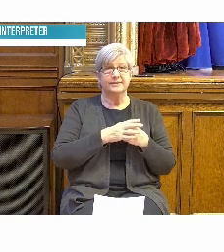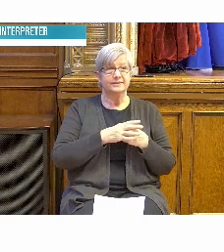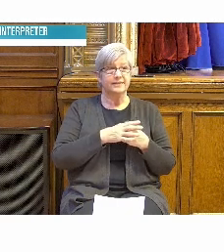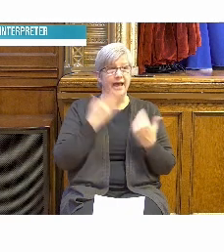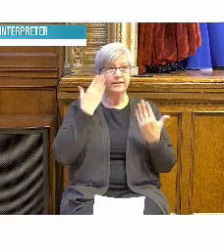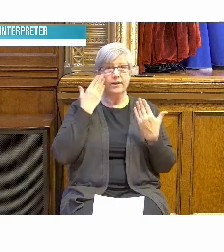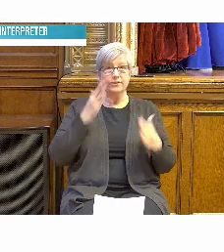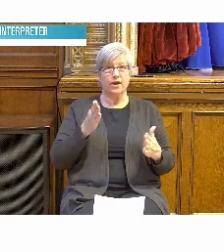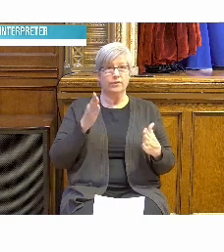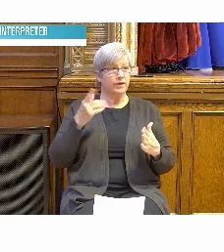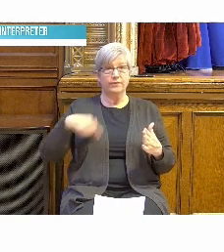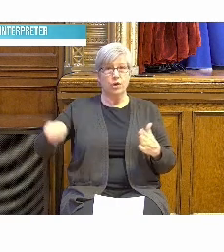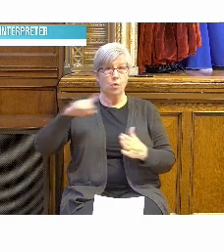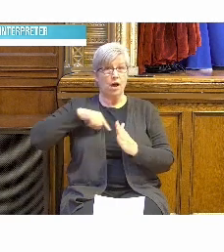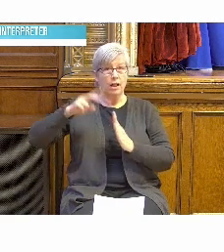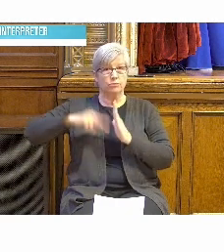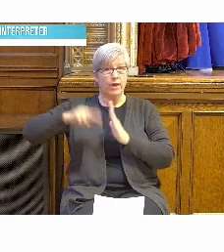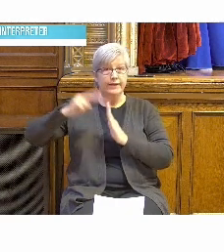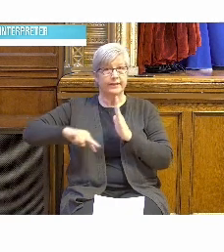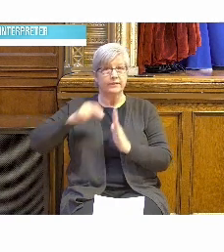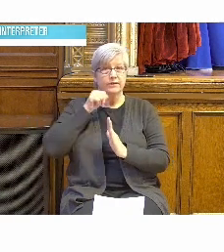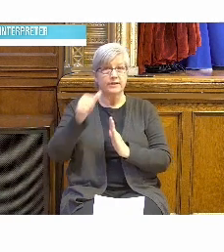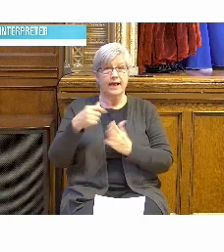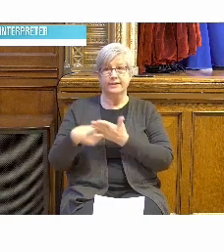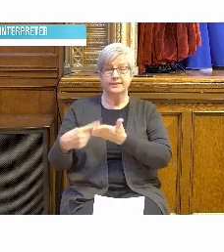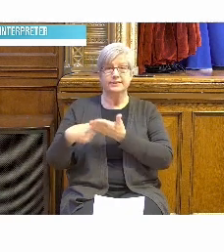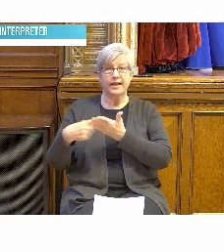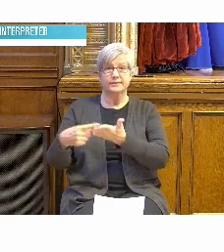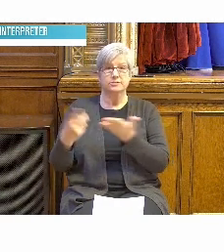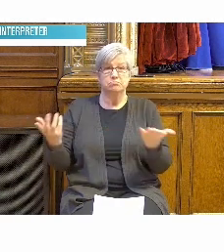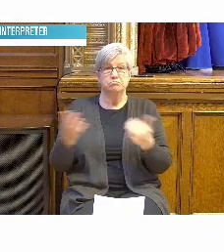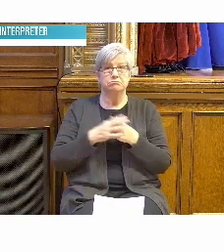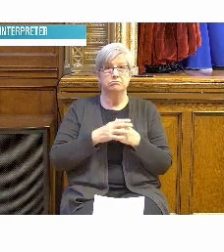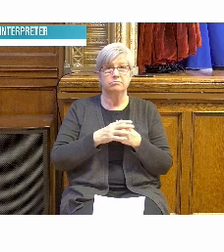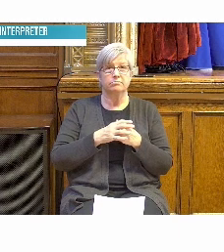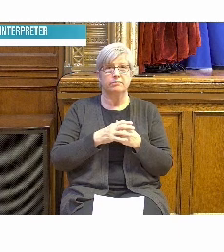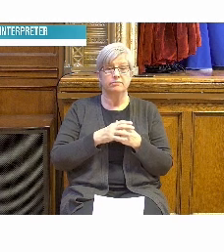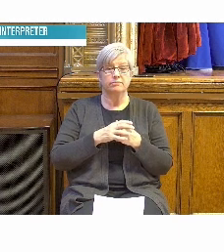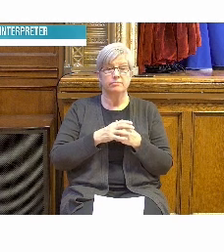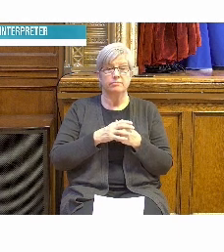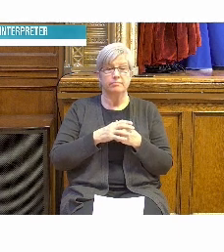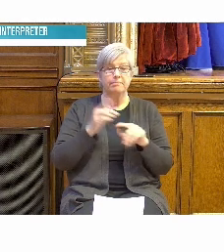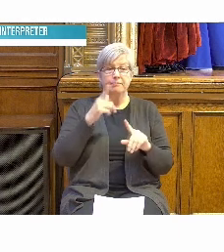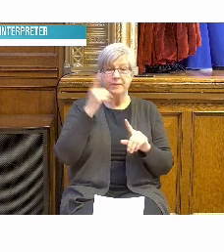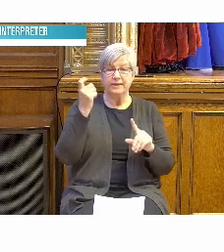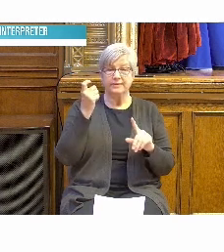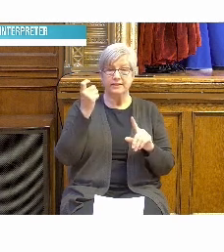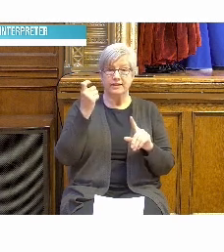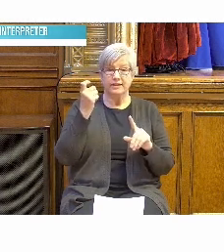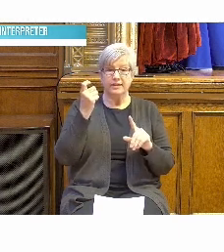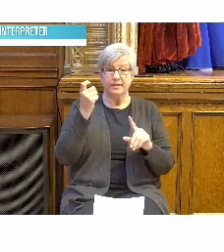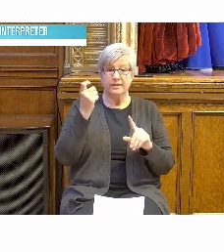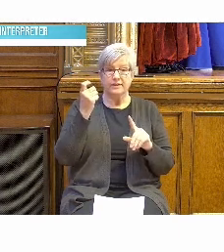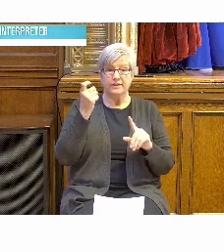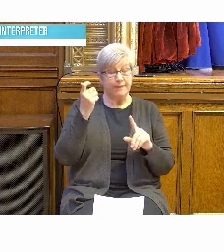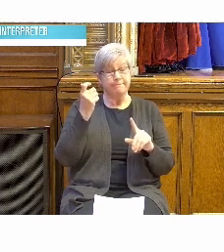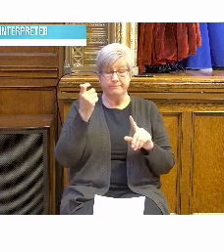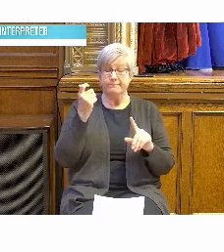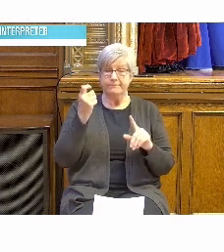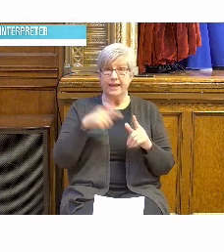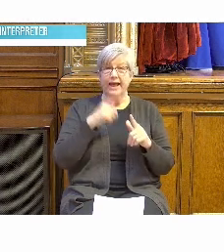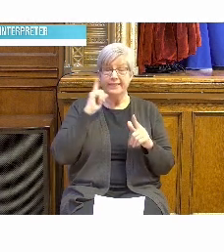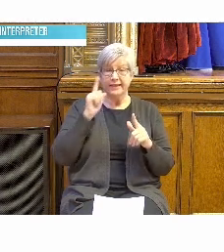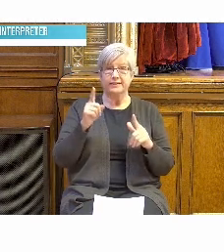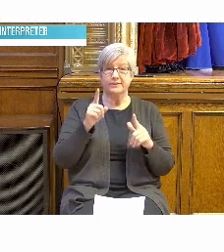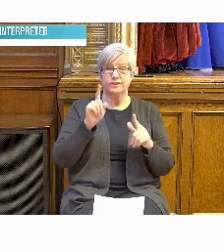the executive committee had an opportunity to review it and discuss it or whatever. Because I think that they should